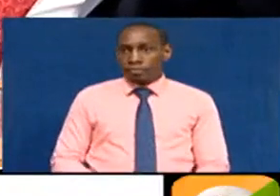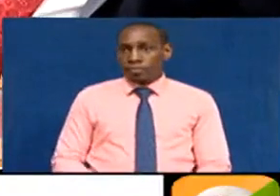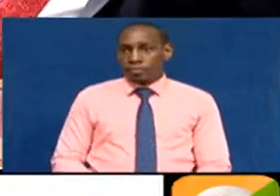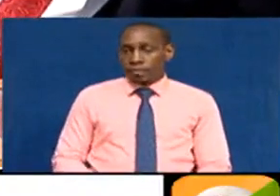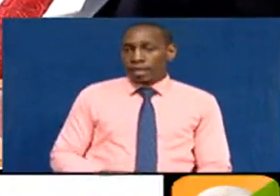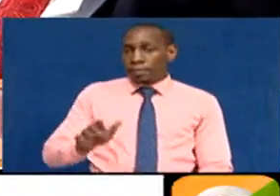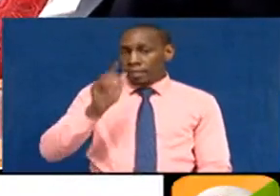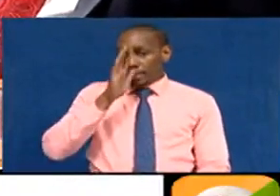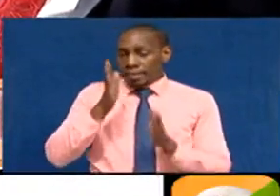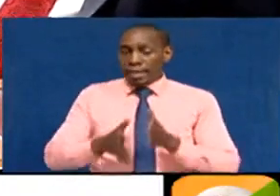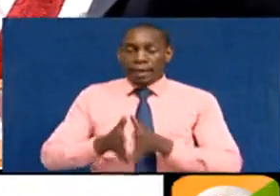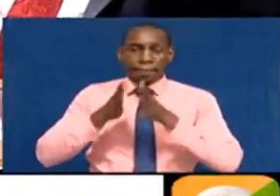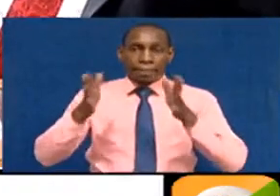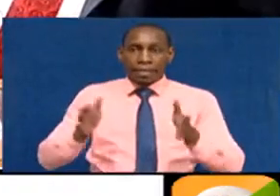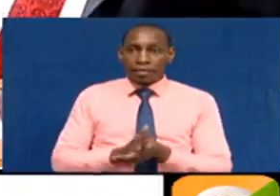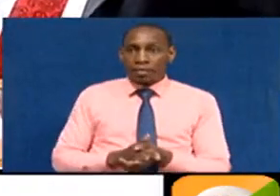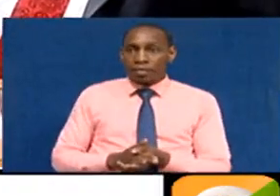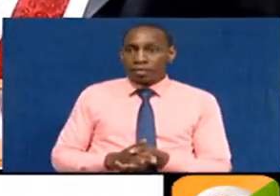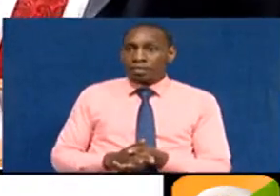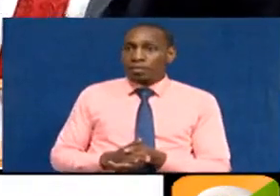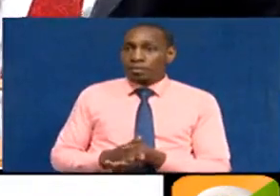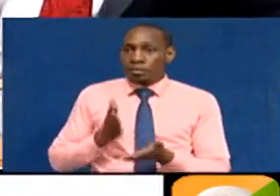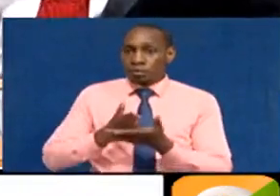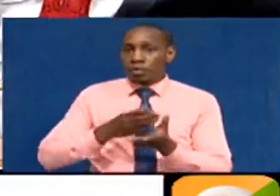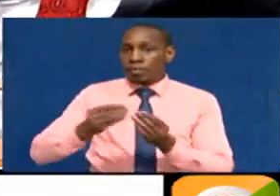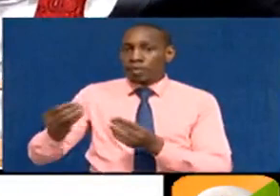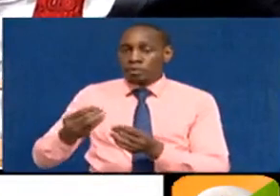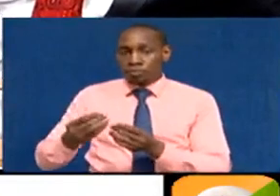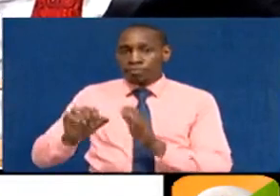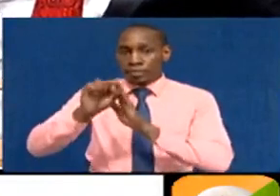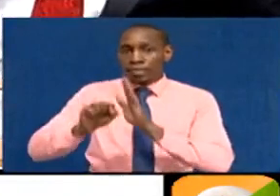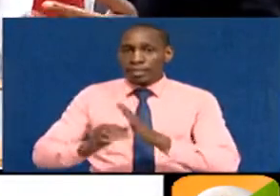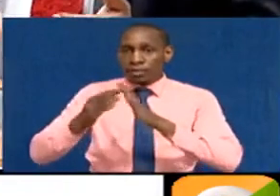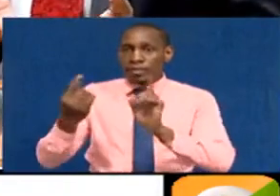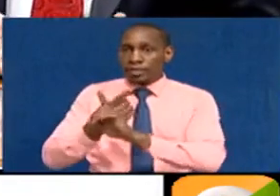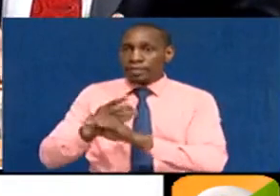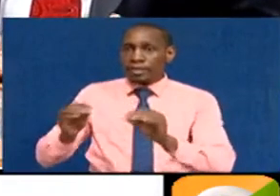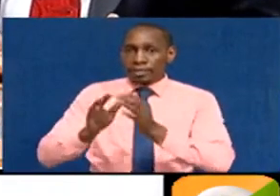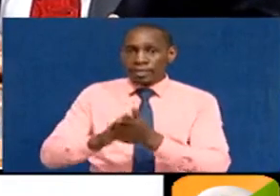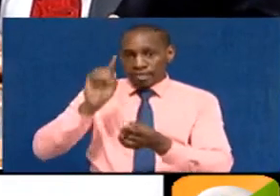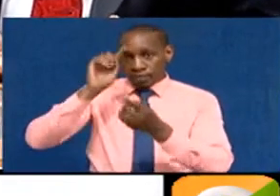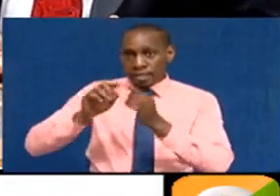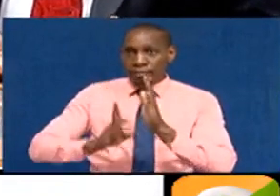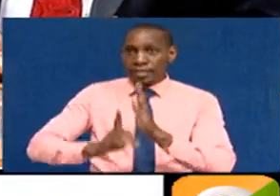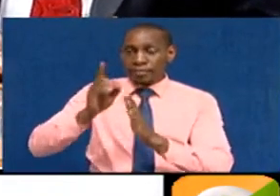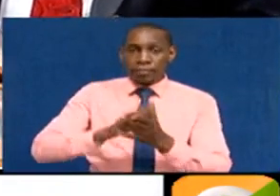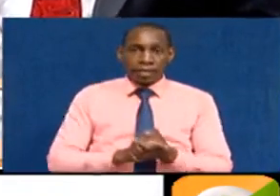Chris is the biggest liar on this earth. I've been with this guy in the State House several meetings seeking development.